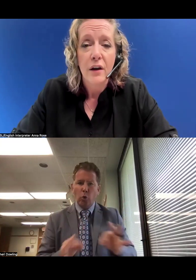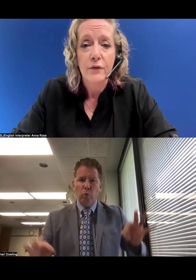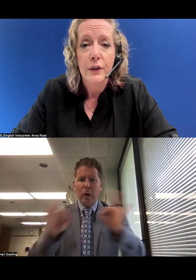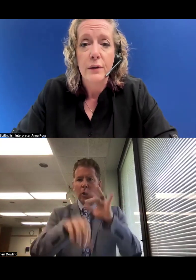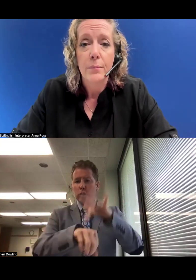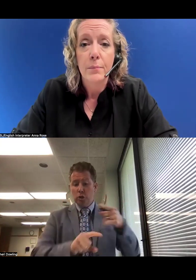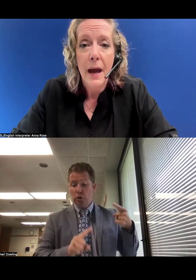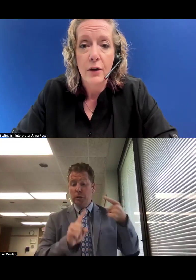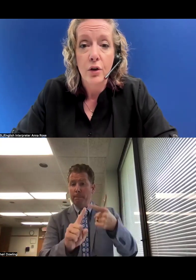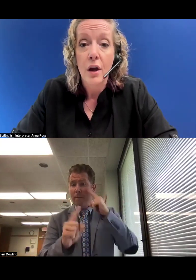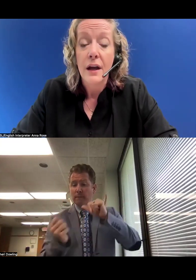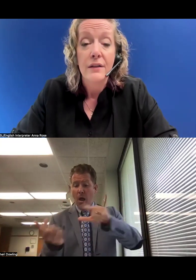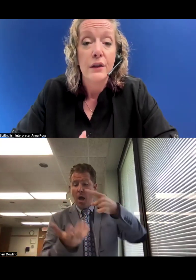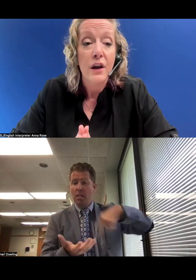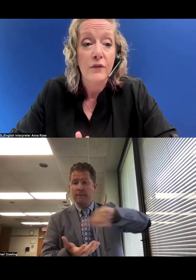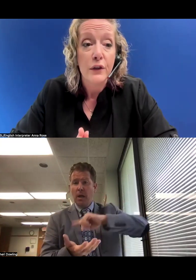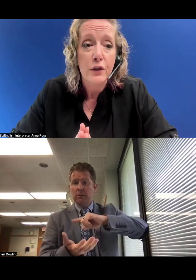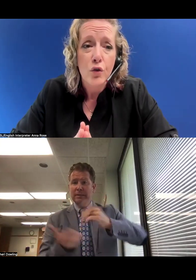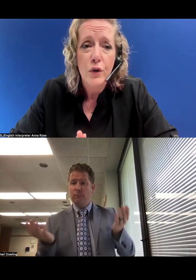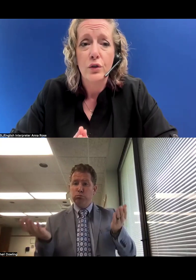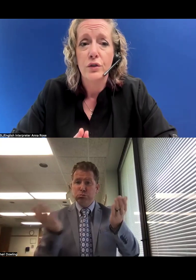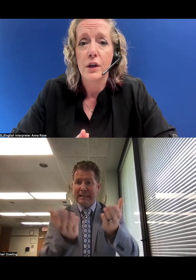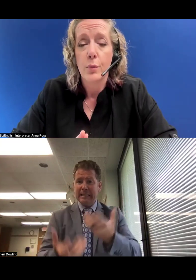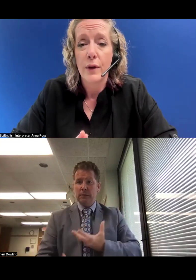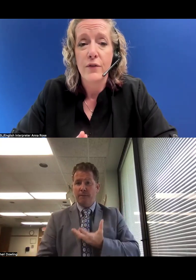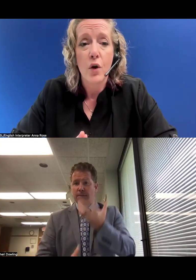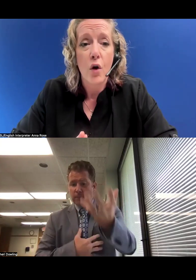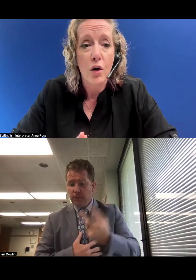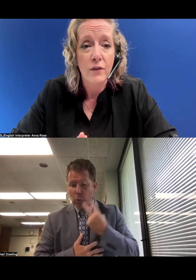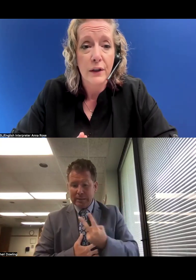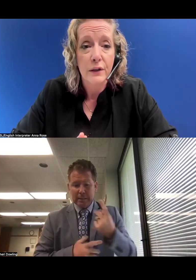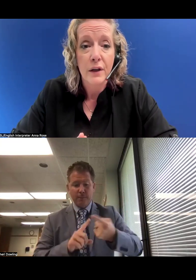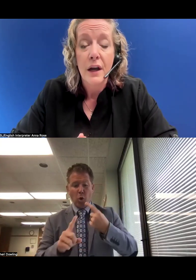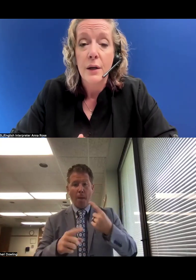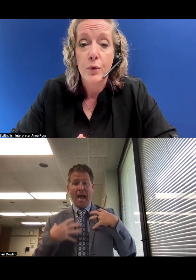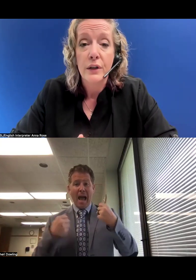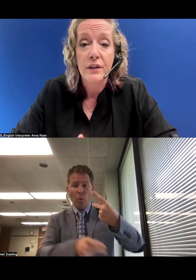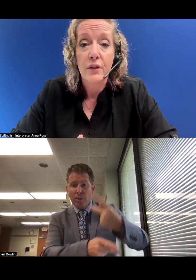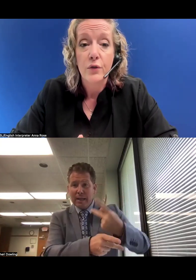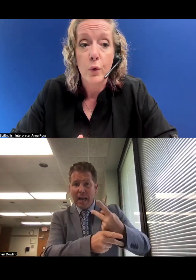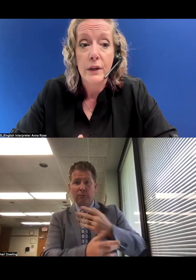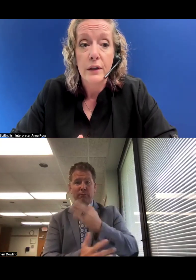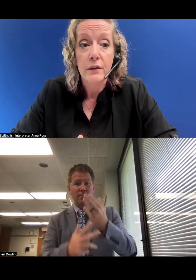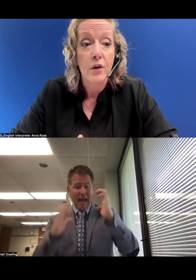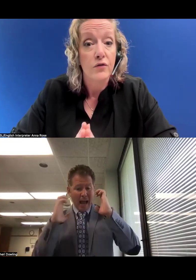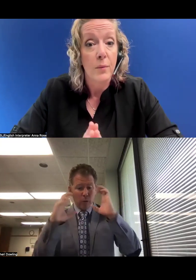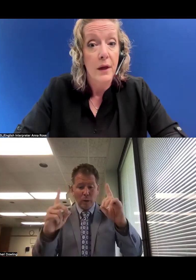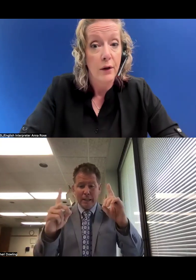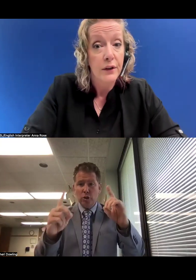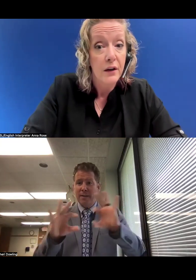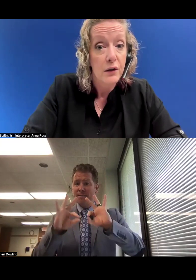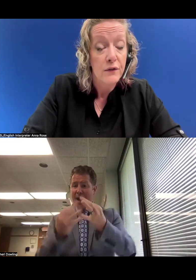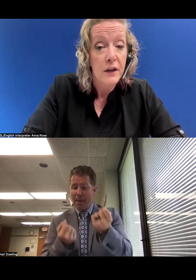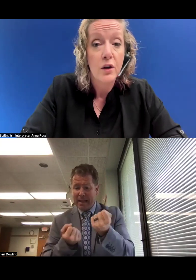this conference matter? This conference is a critical touch point for all of us. It brings together voices from